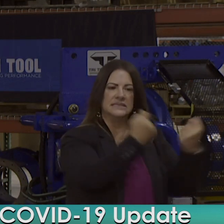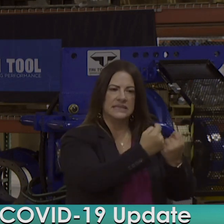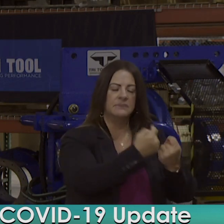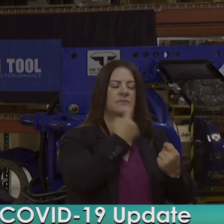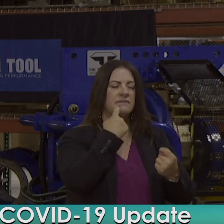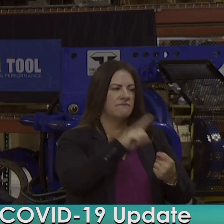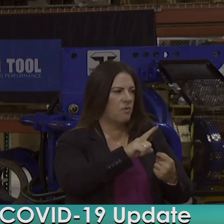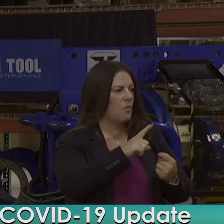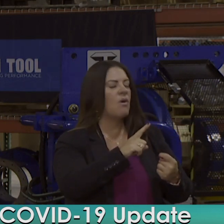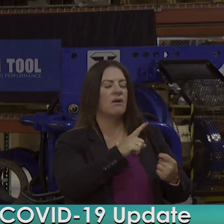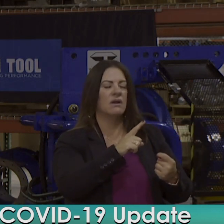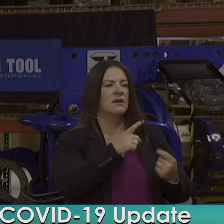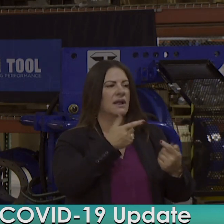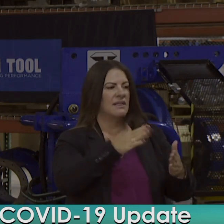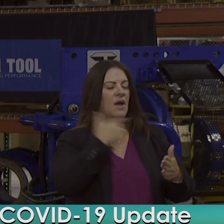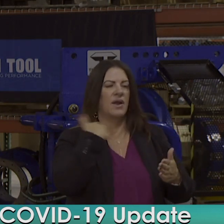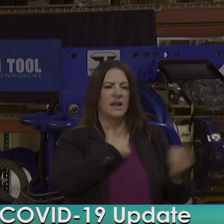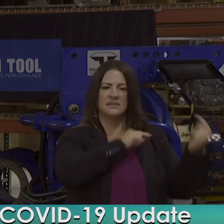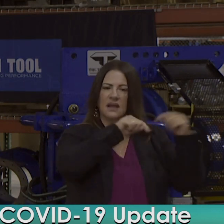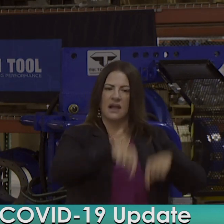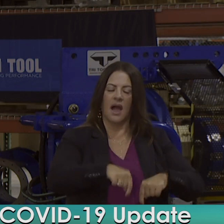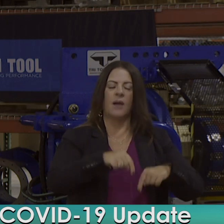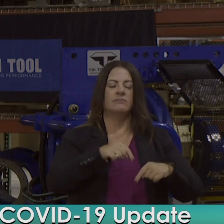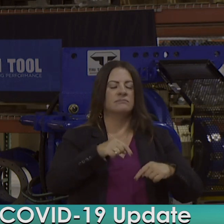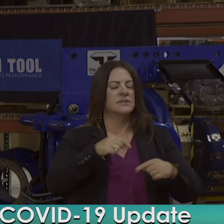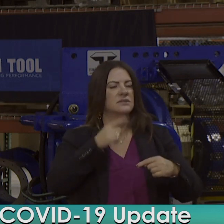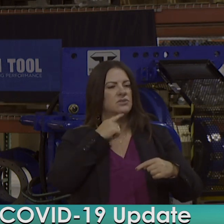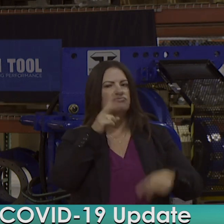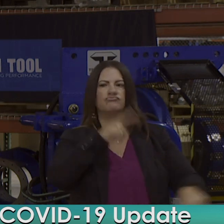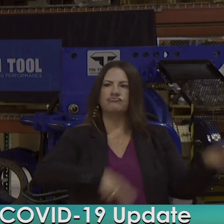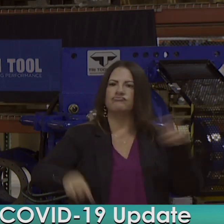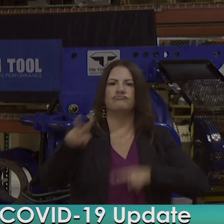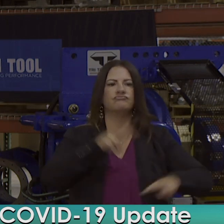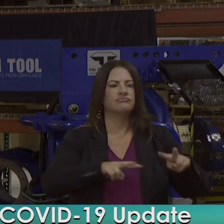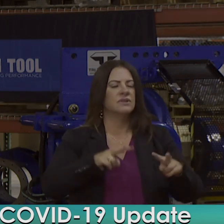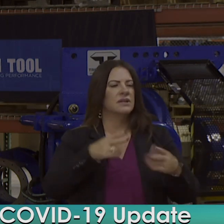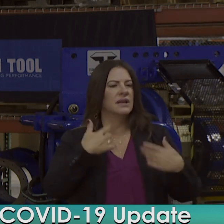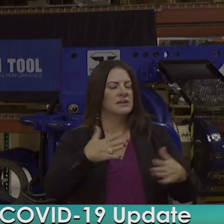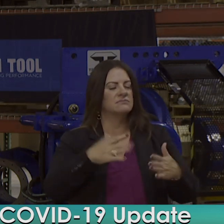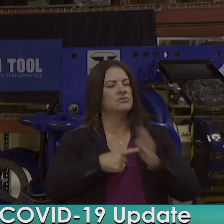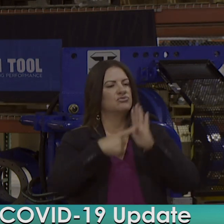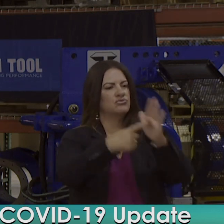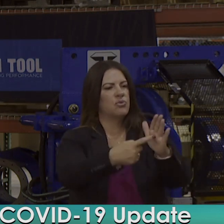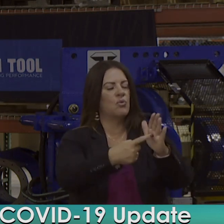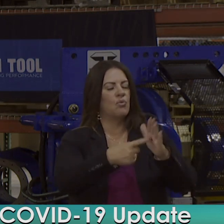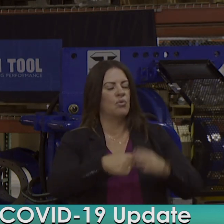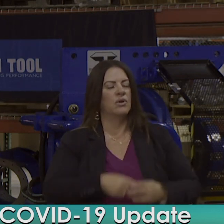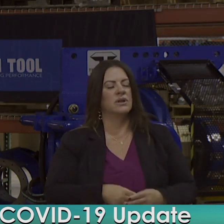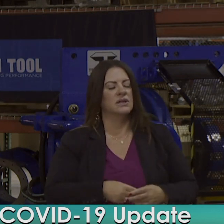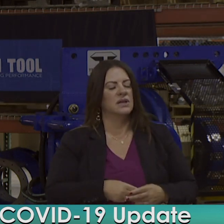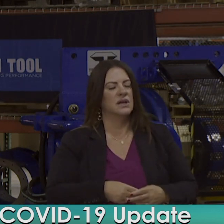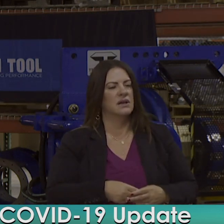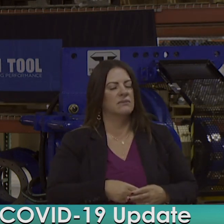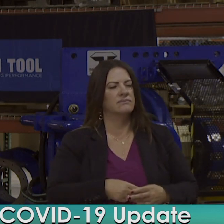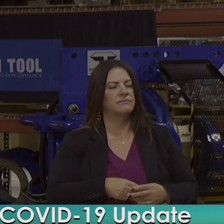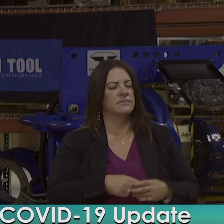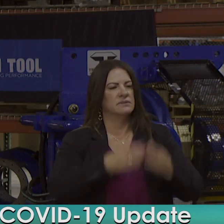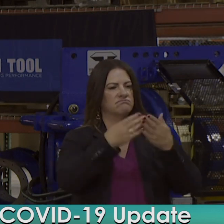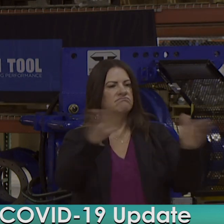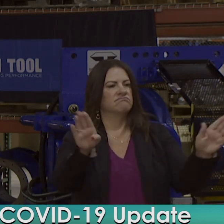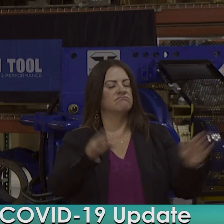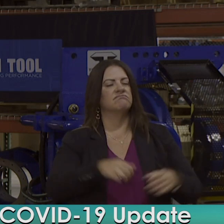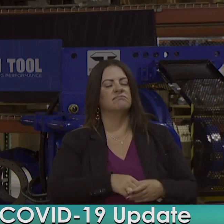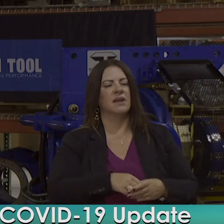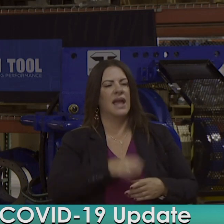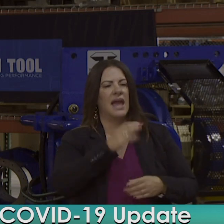today for providing us this opportunity and being a proof point of being beneficiaries of some of the PPE